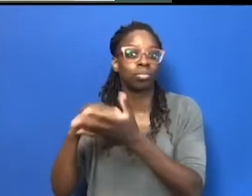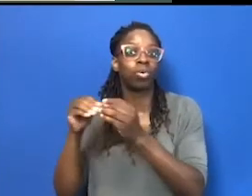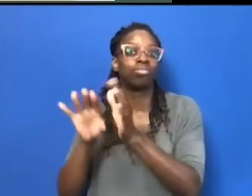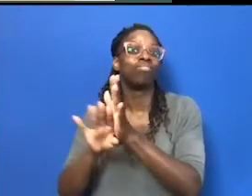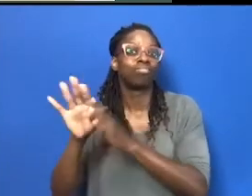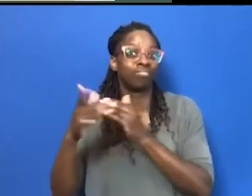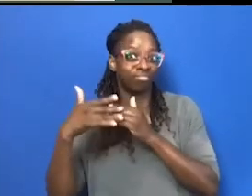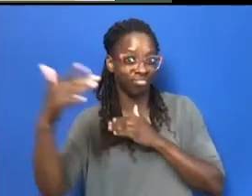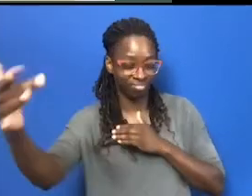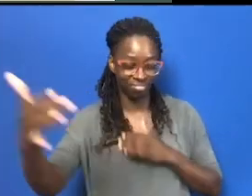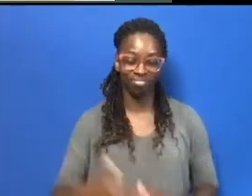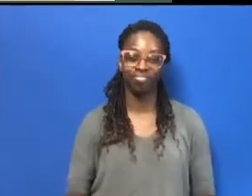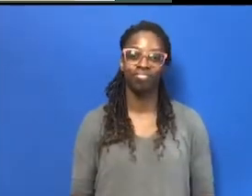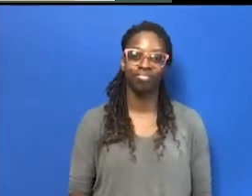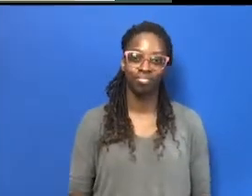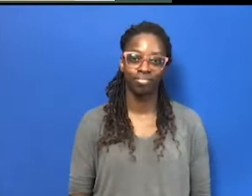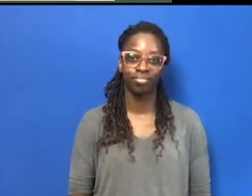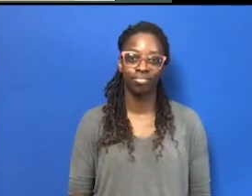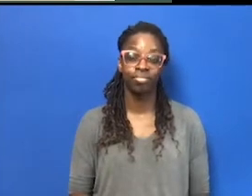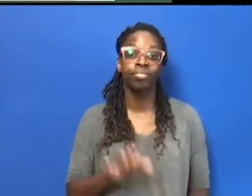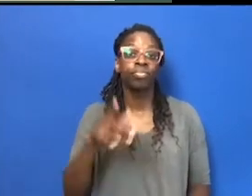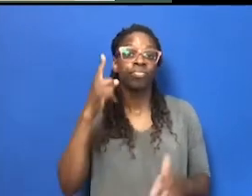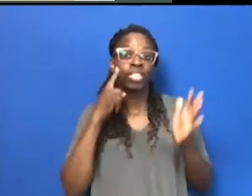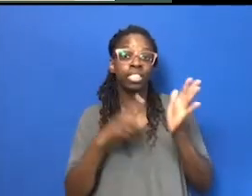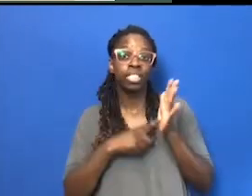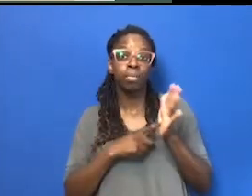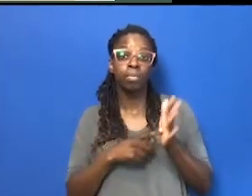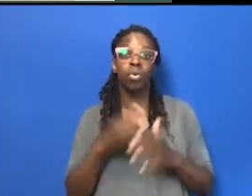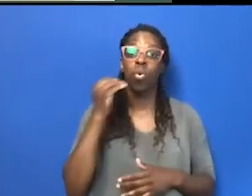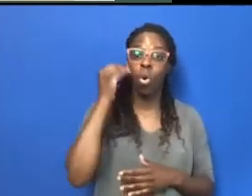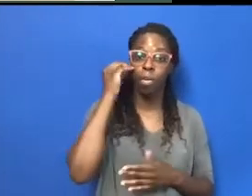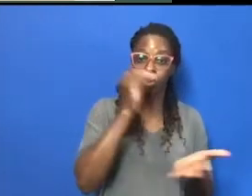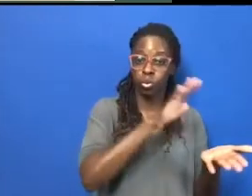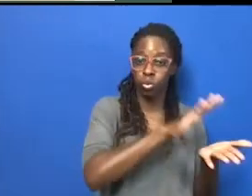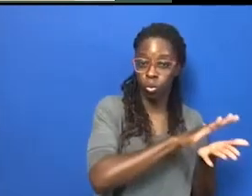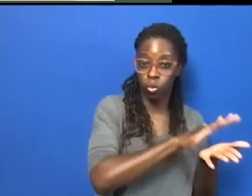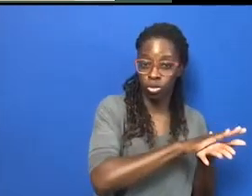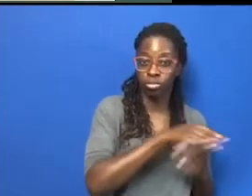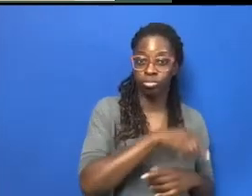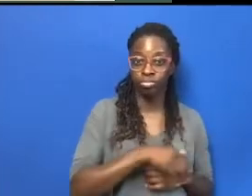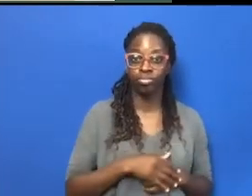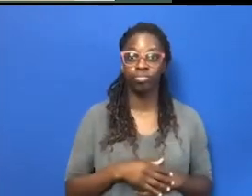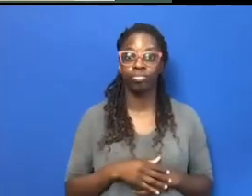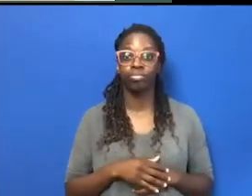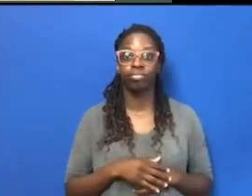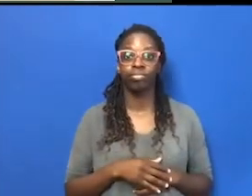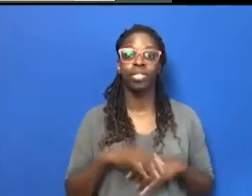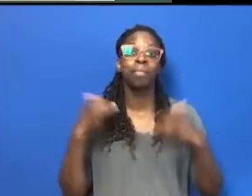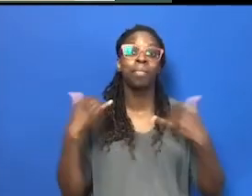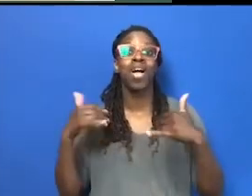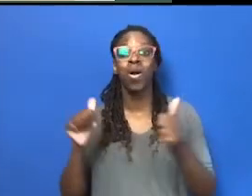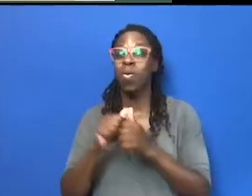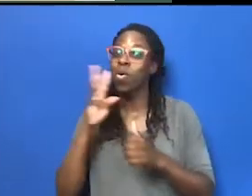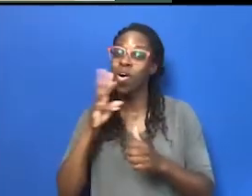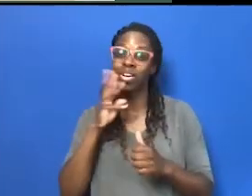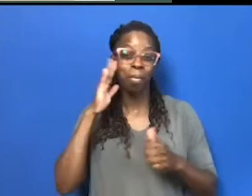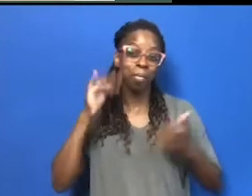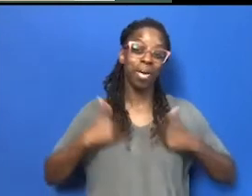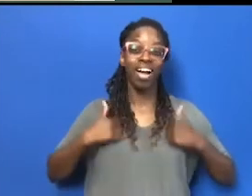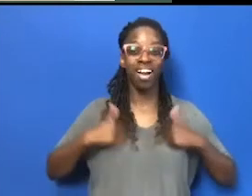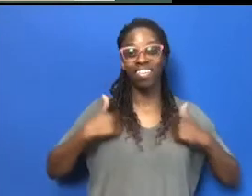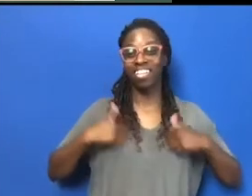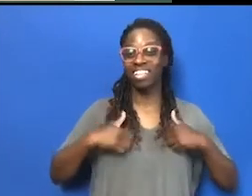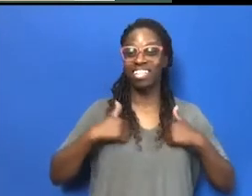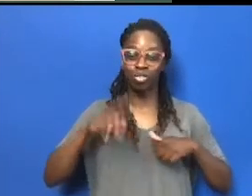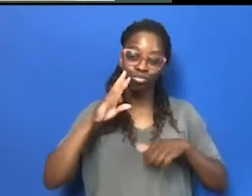So some examples of this at home and at school are, first of all, water play. So if you're at home, you might have that bathtub you can use. If you're at school, you have